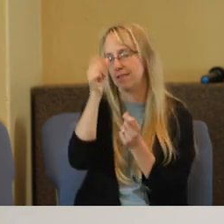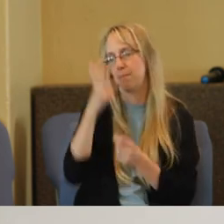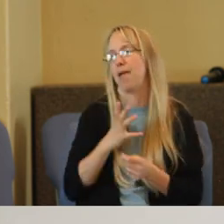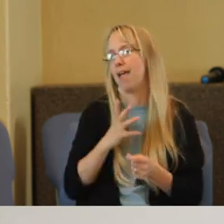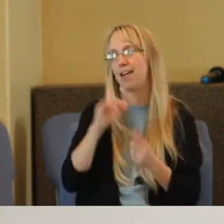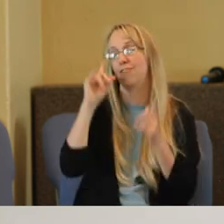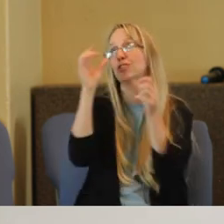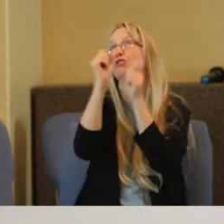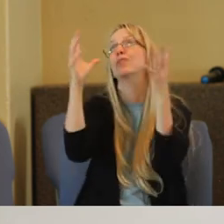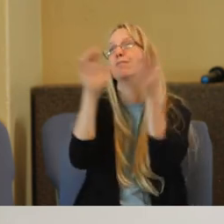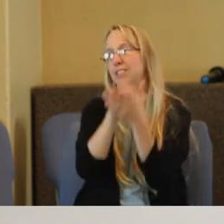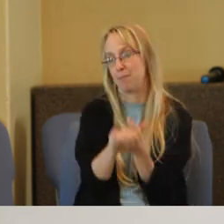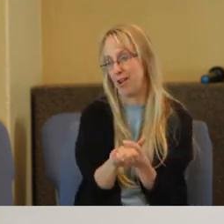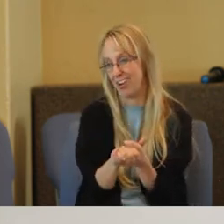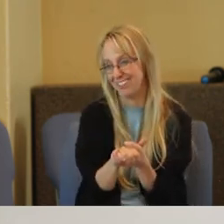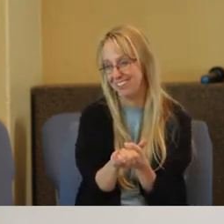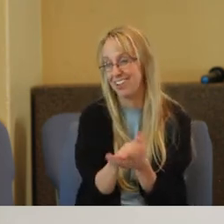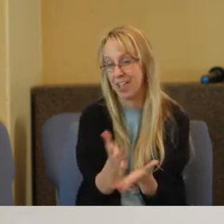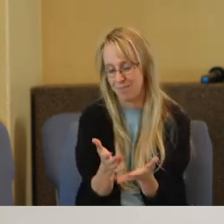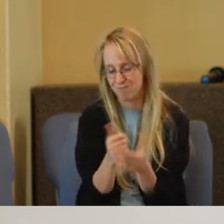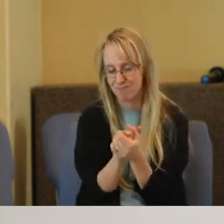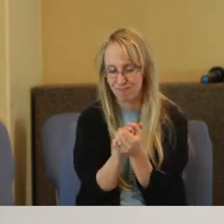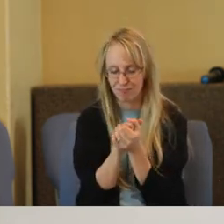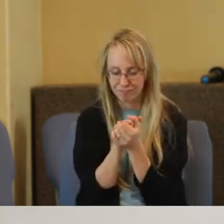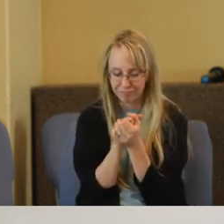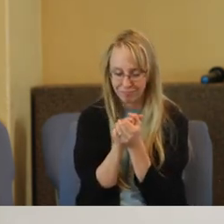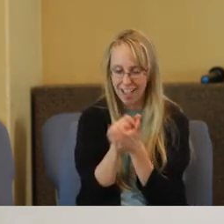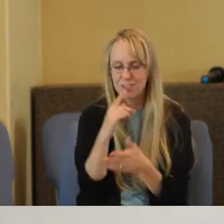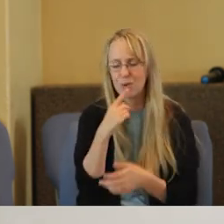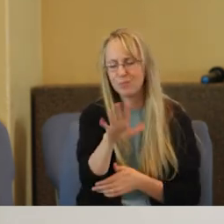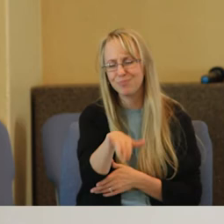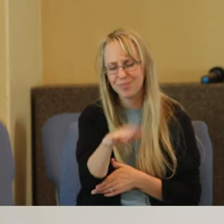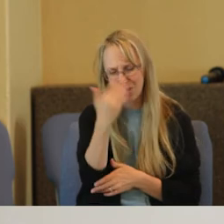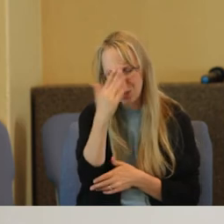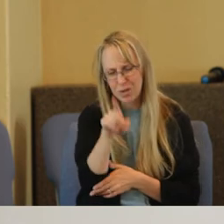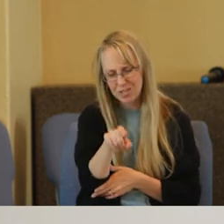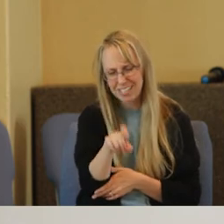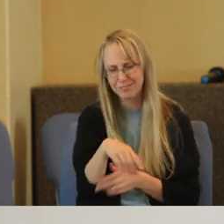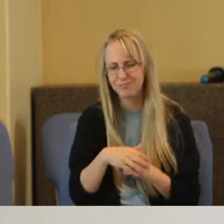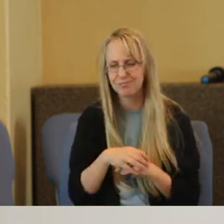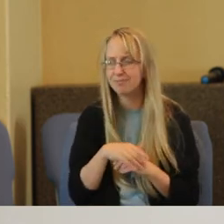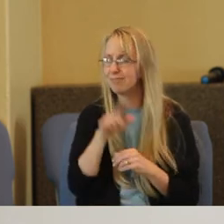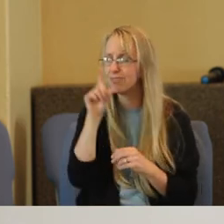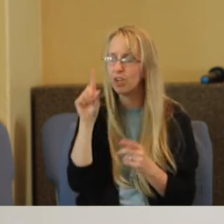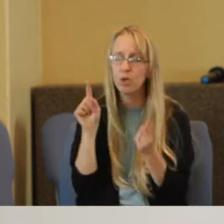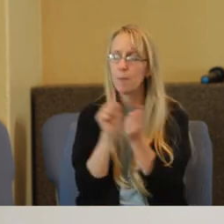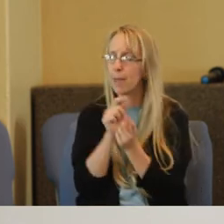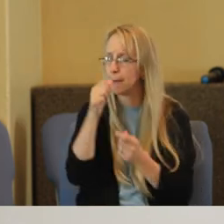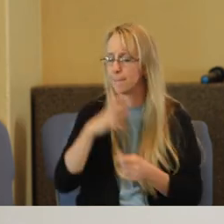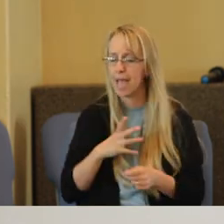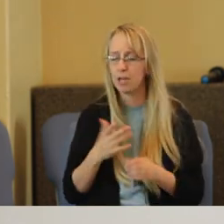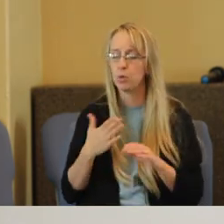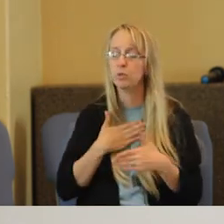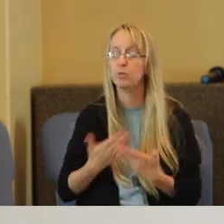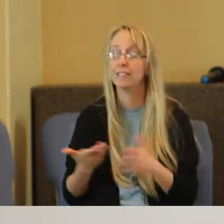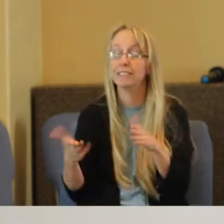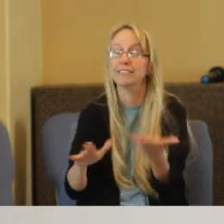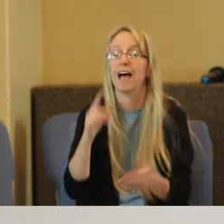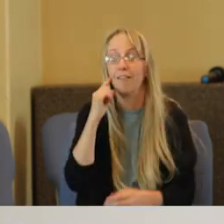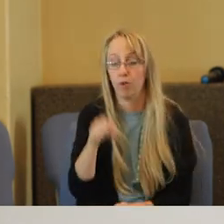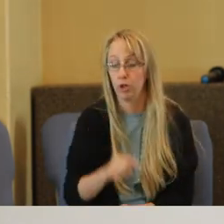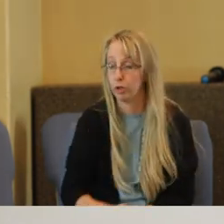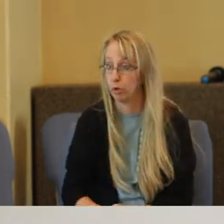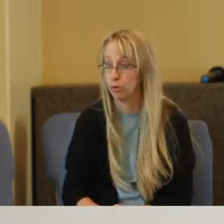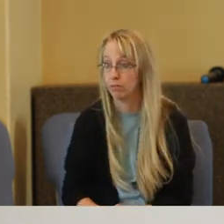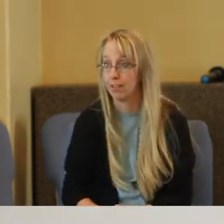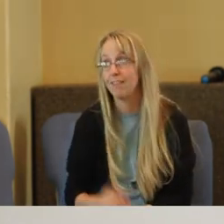married. And I said, you know what you need, Carrie? She said, what? I said, you just need to meet a man that's willing to die for you. Man, if there was any of